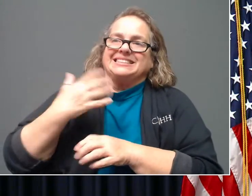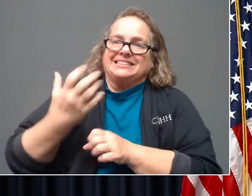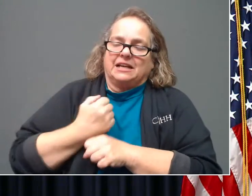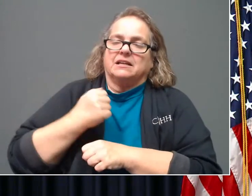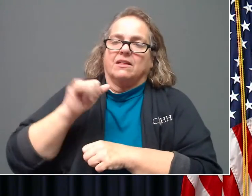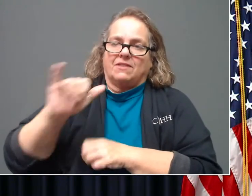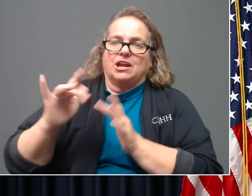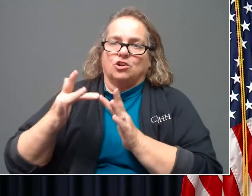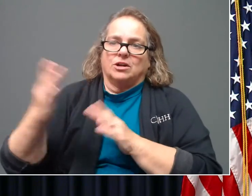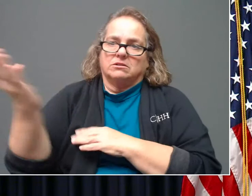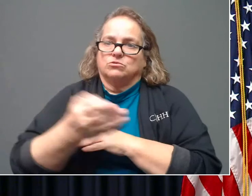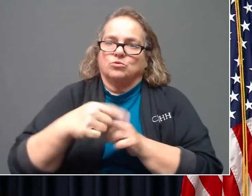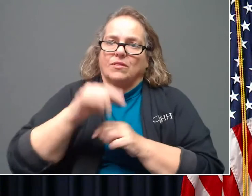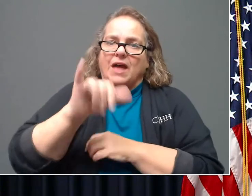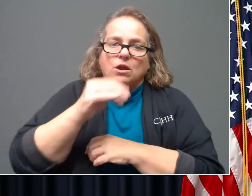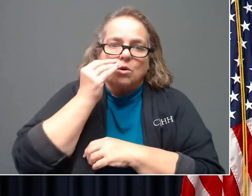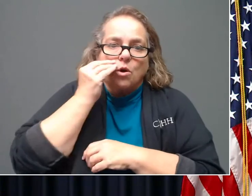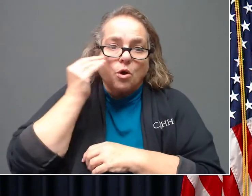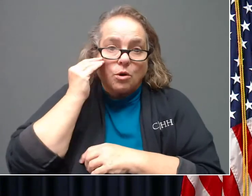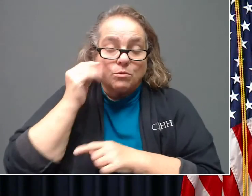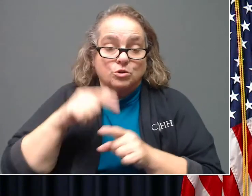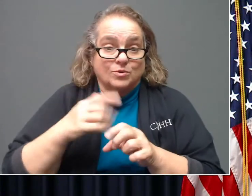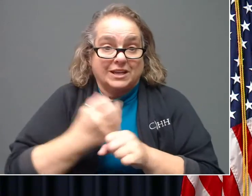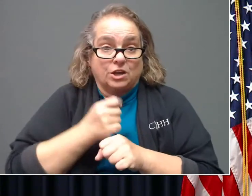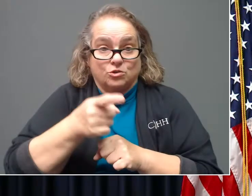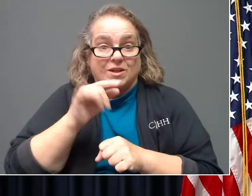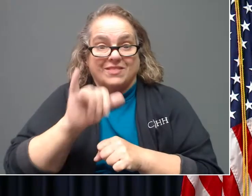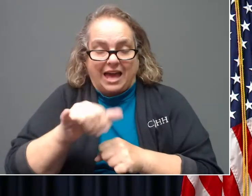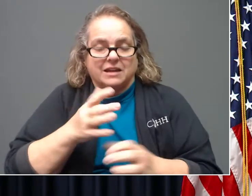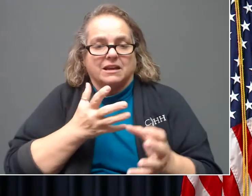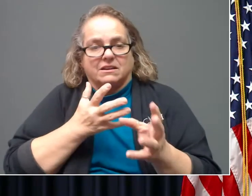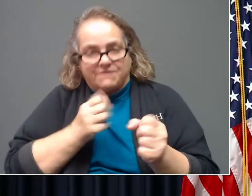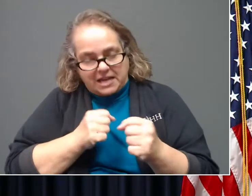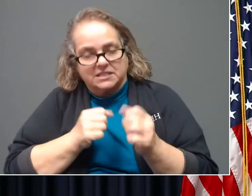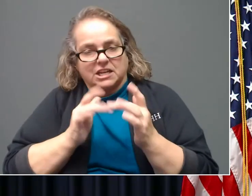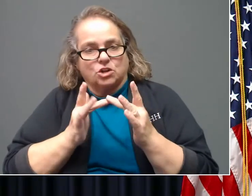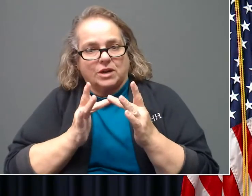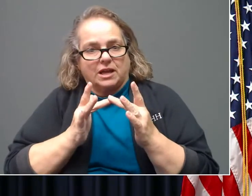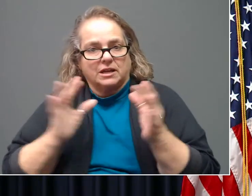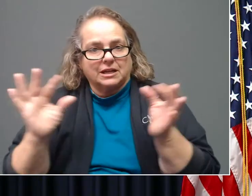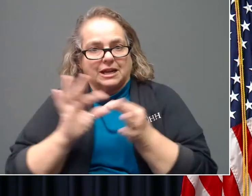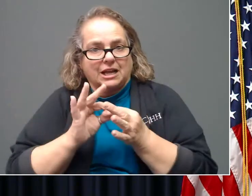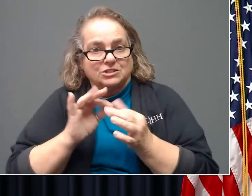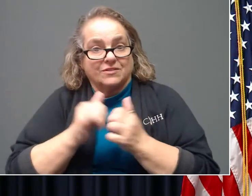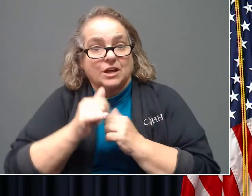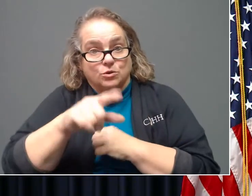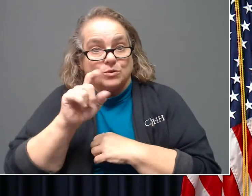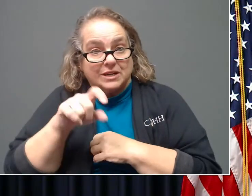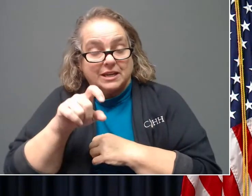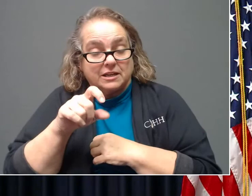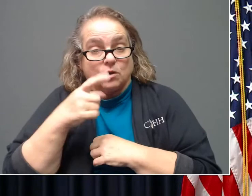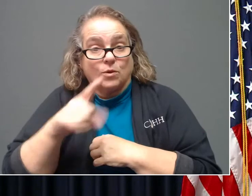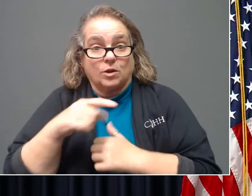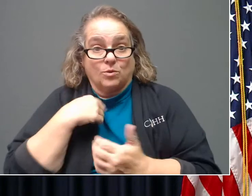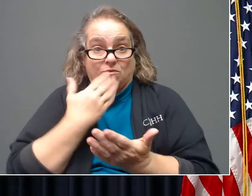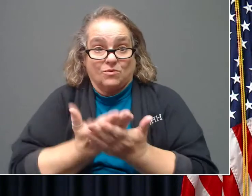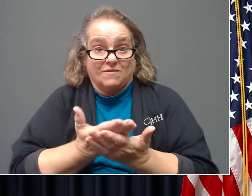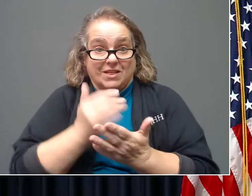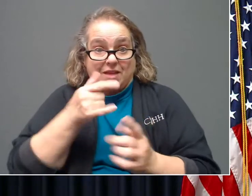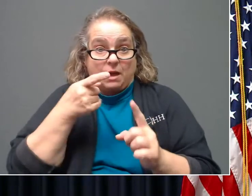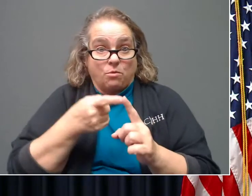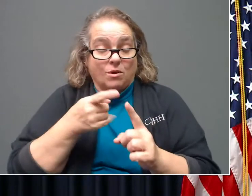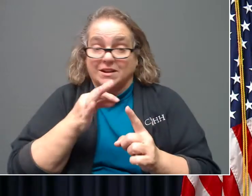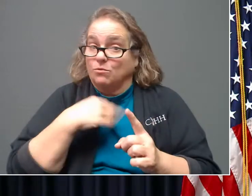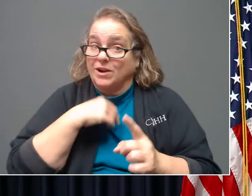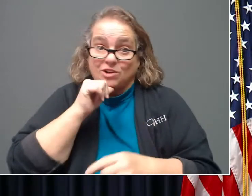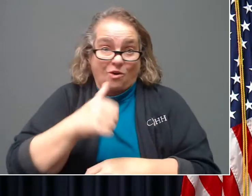you that fast internet connectivity that you need. But when we reach that point, if we don't have your address, if you don't